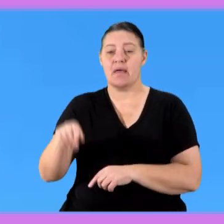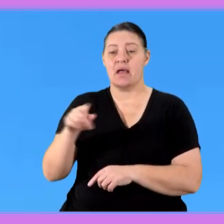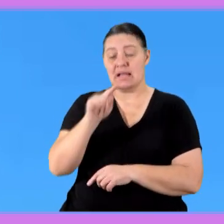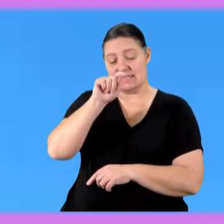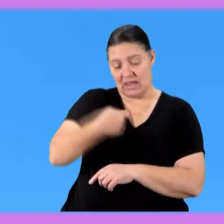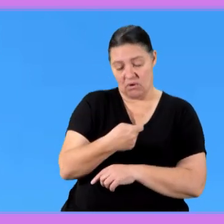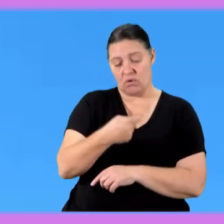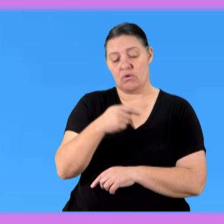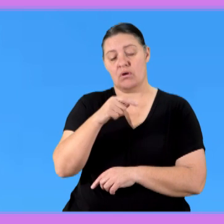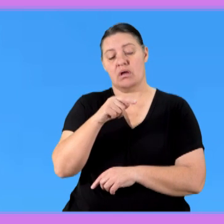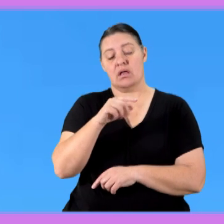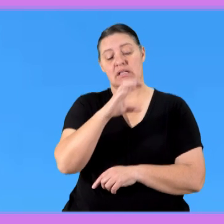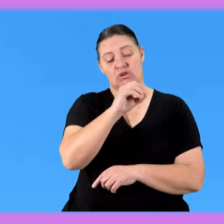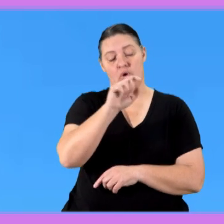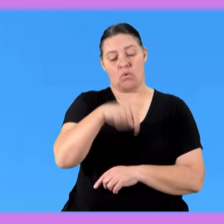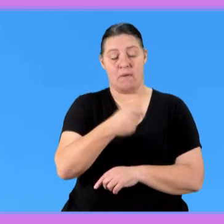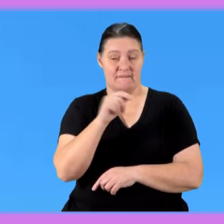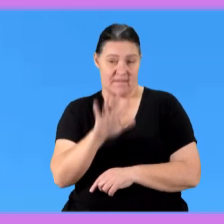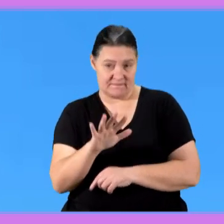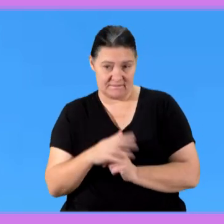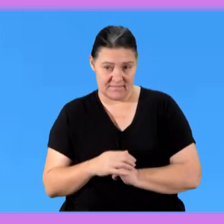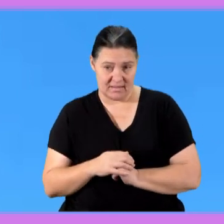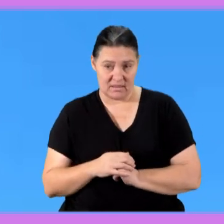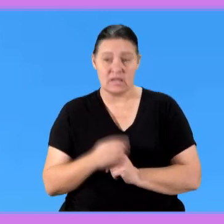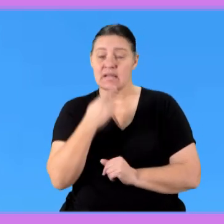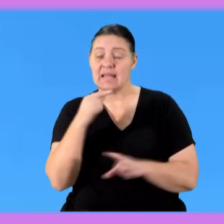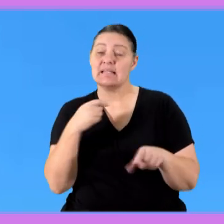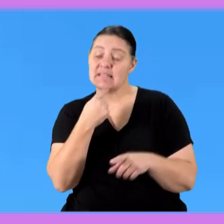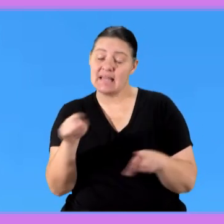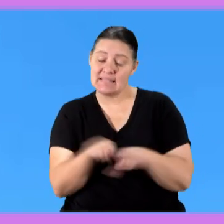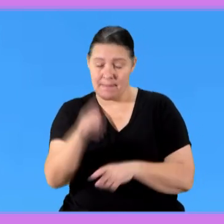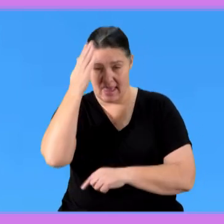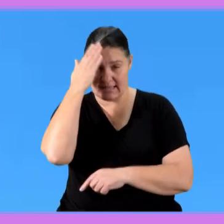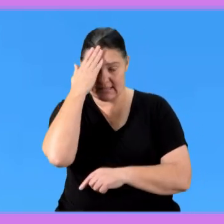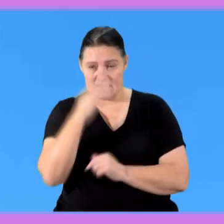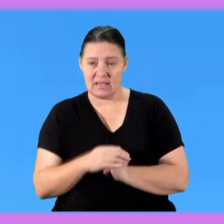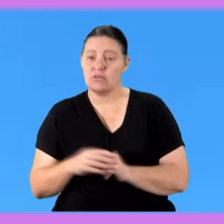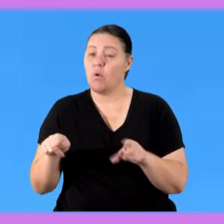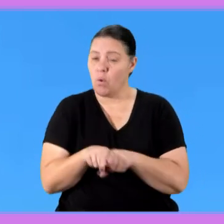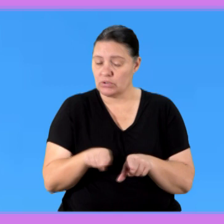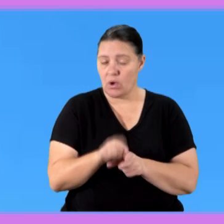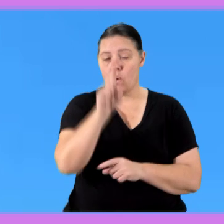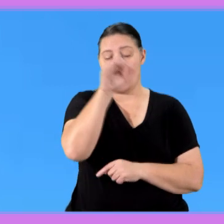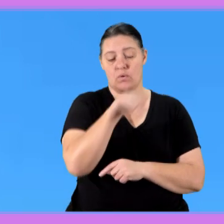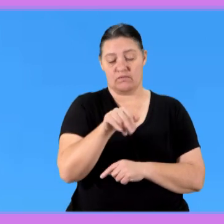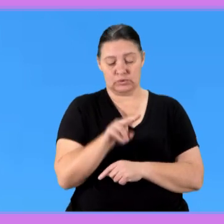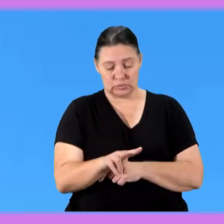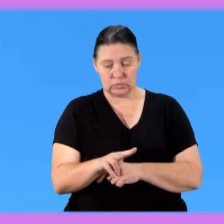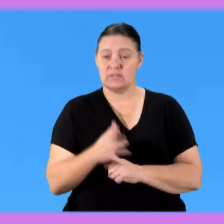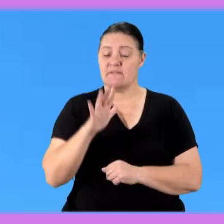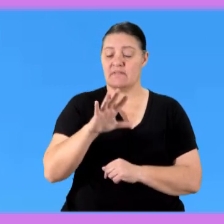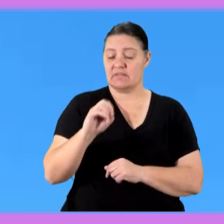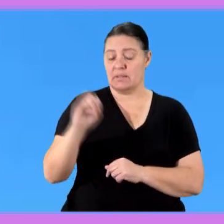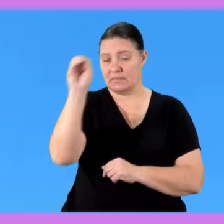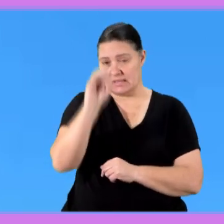it's a decimal 0.5. I'm sure you'll agree that we can say the same about heads, right? So it's also 1 over 2,